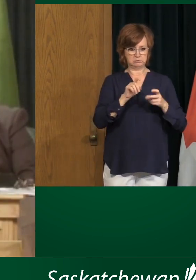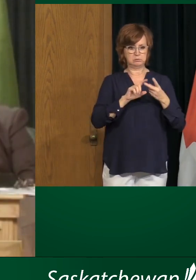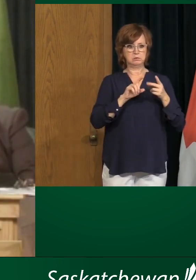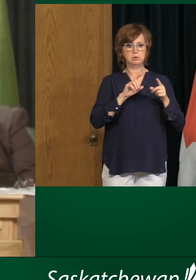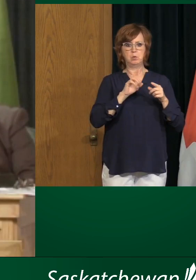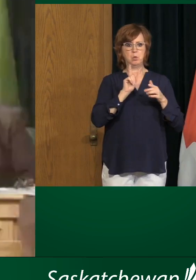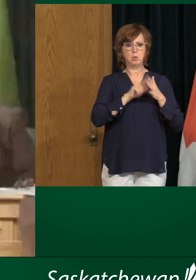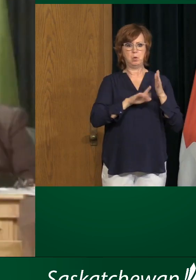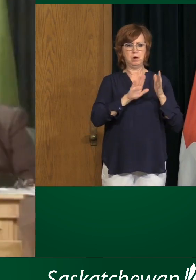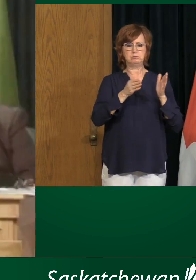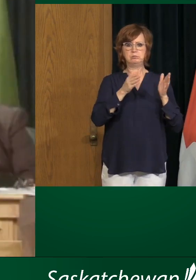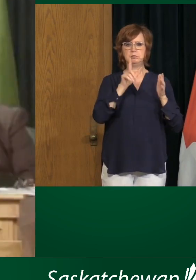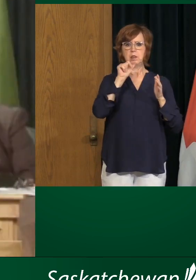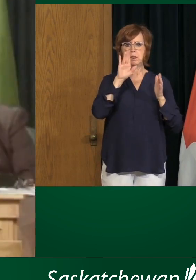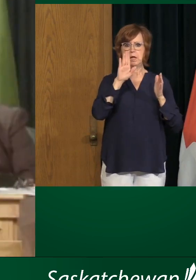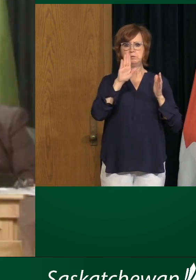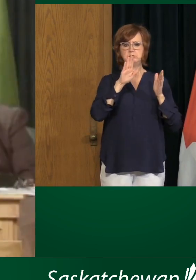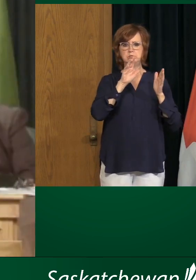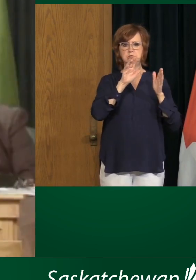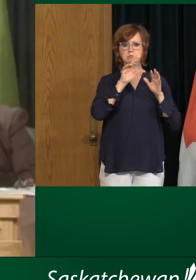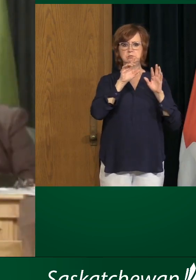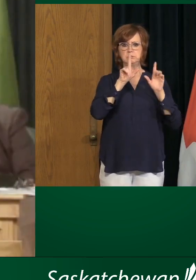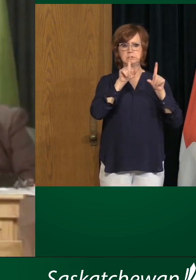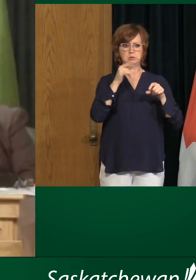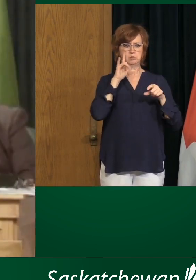what the plan is to tackle that backlog?